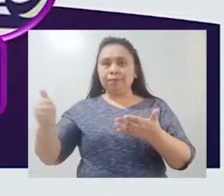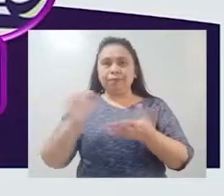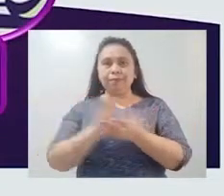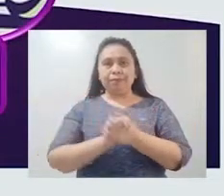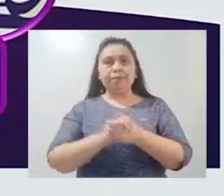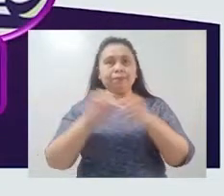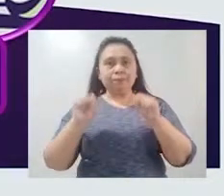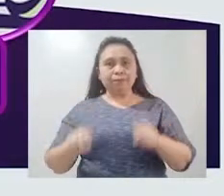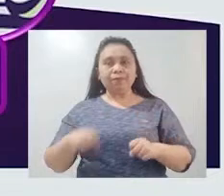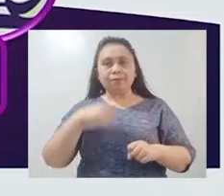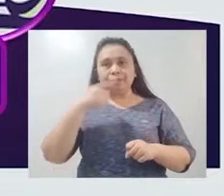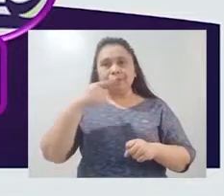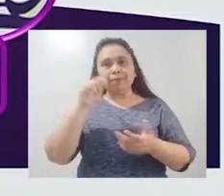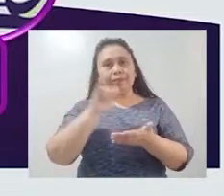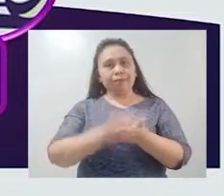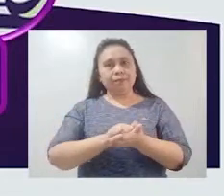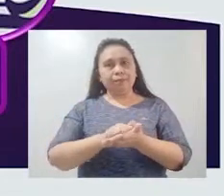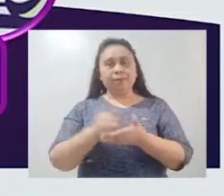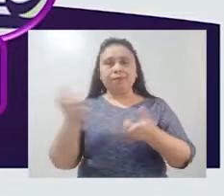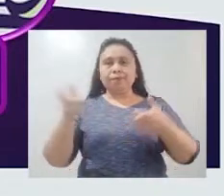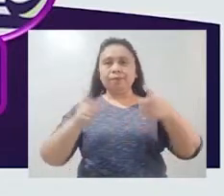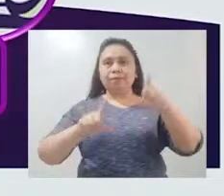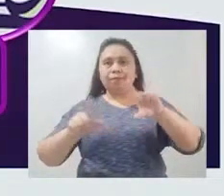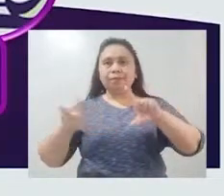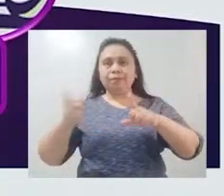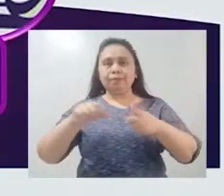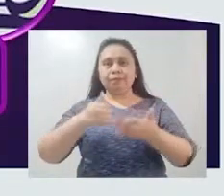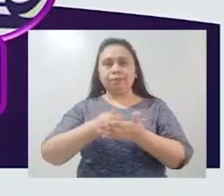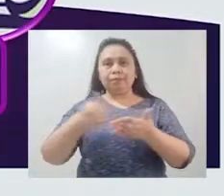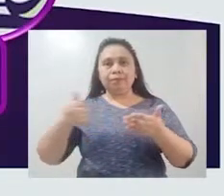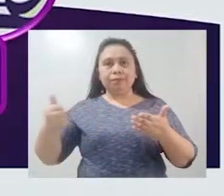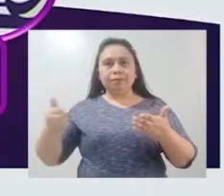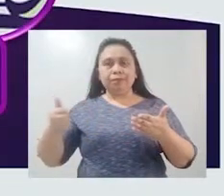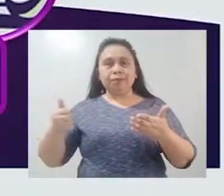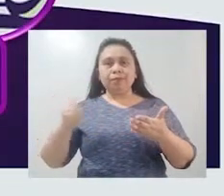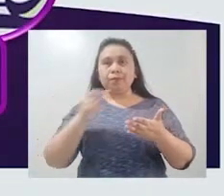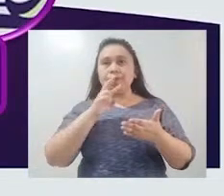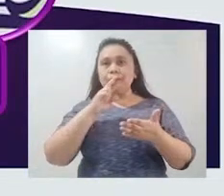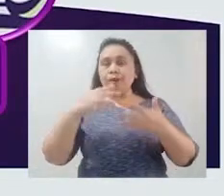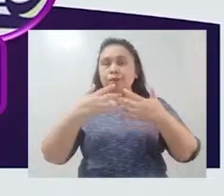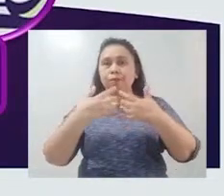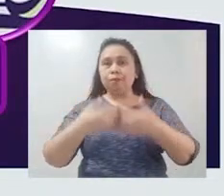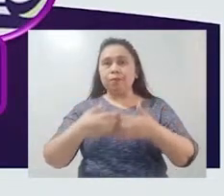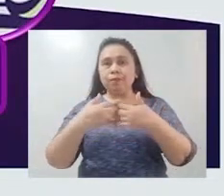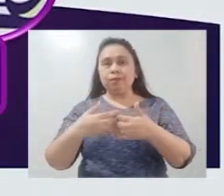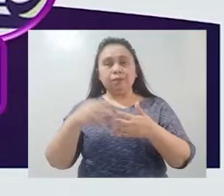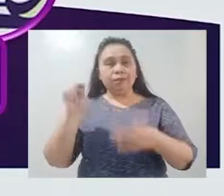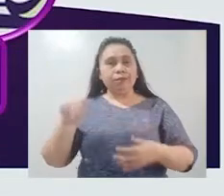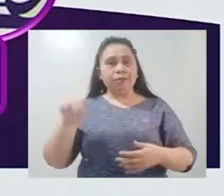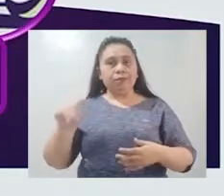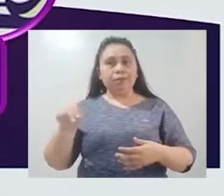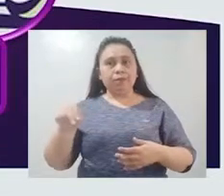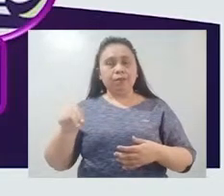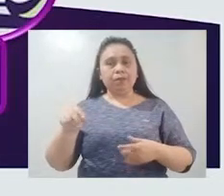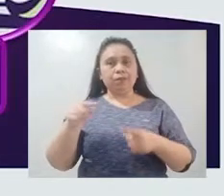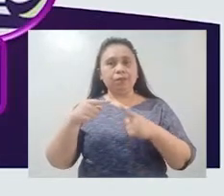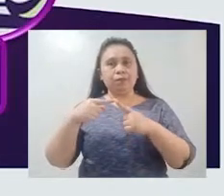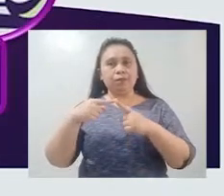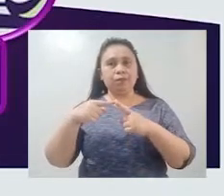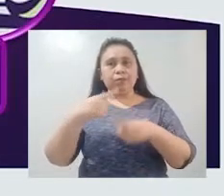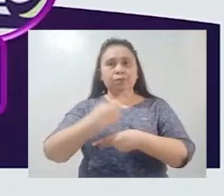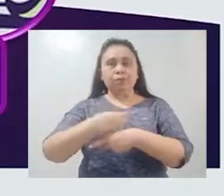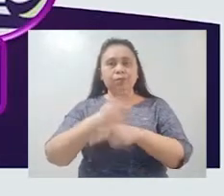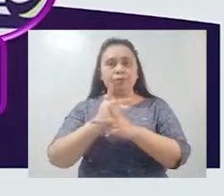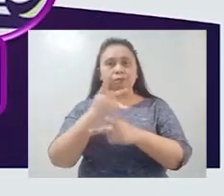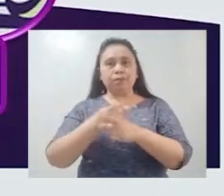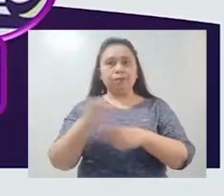apparatus, we could say that laboratory apparatus are glassware or machinery needed in